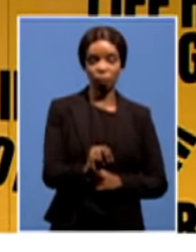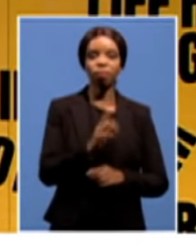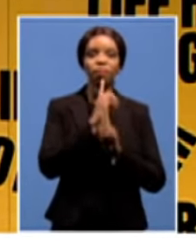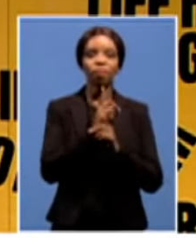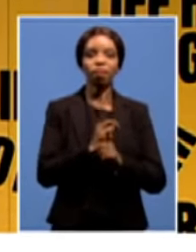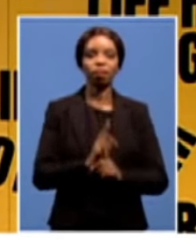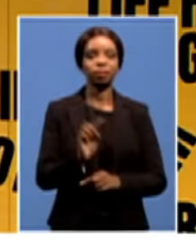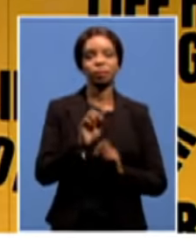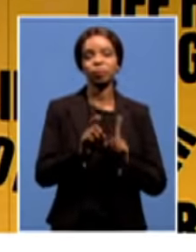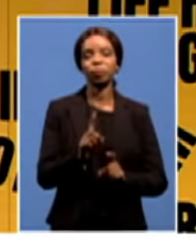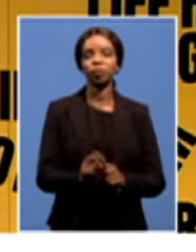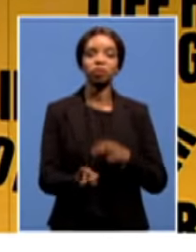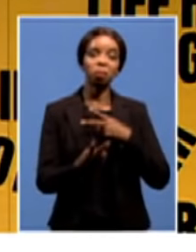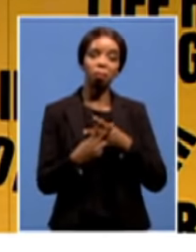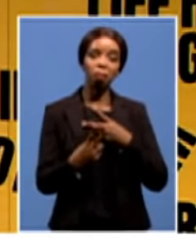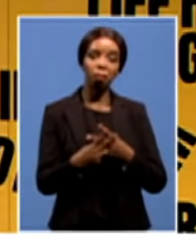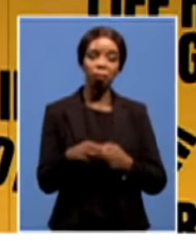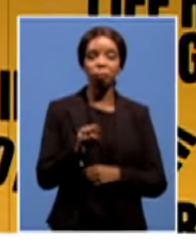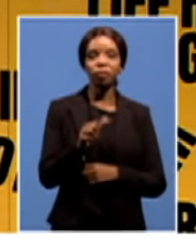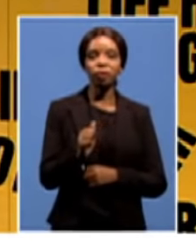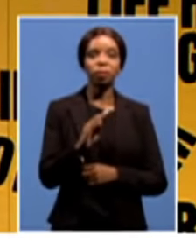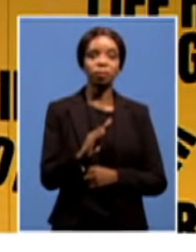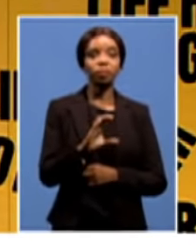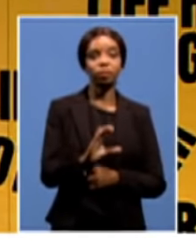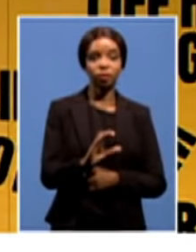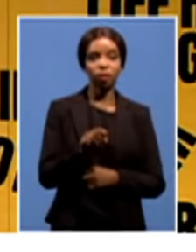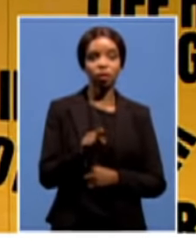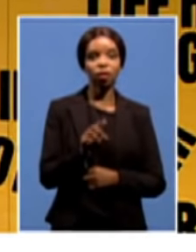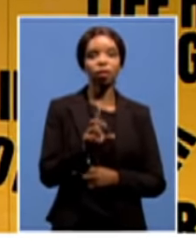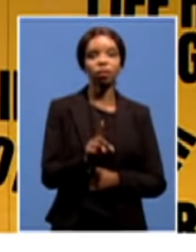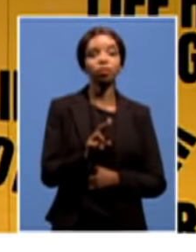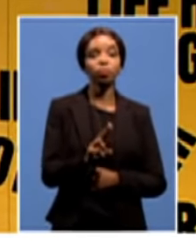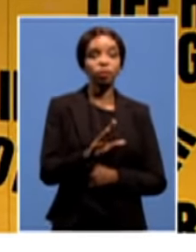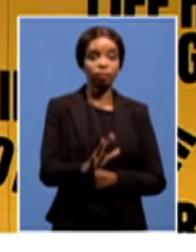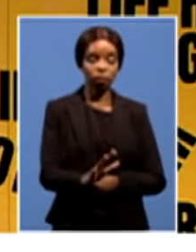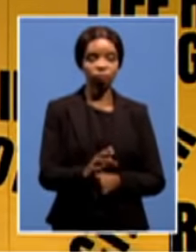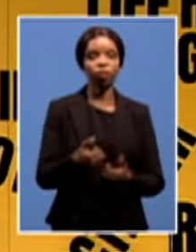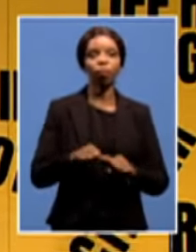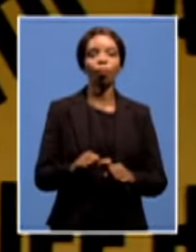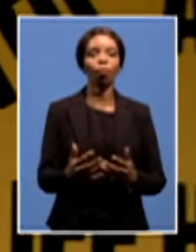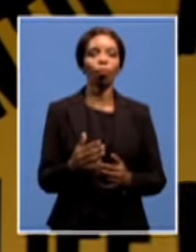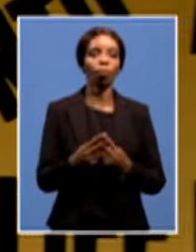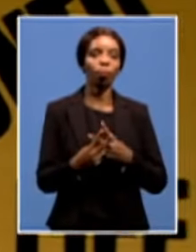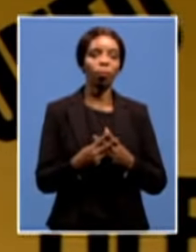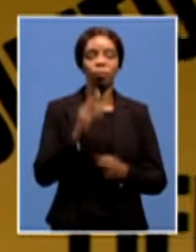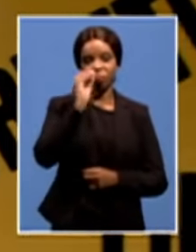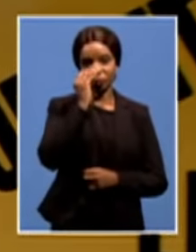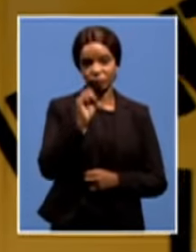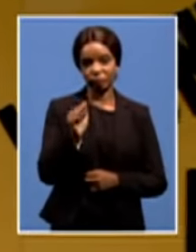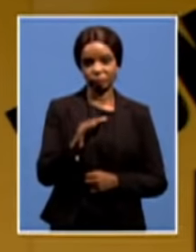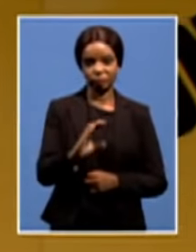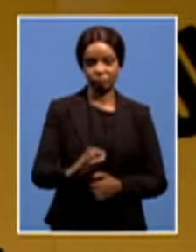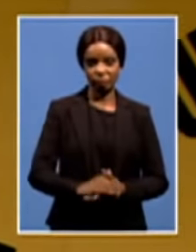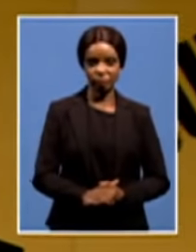Twitter. Remember to use the hashtag SABCDG25 and hashtag SABCNews. But what